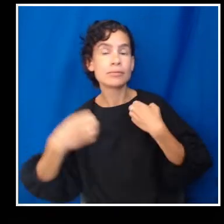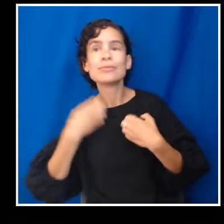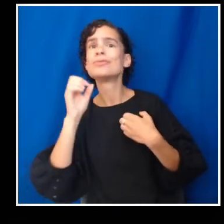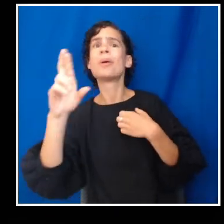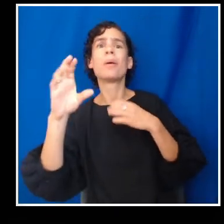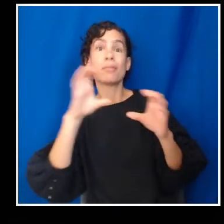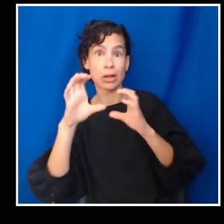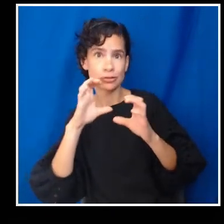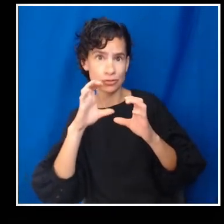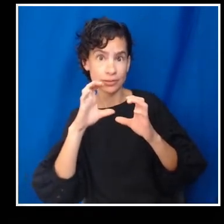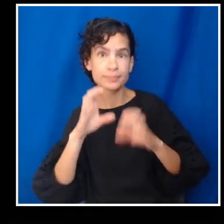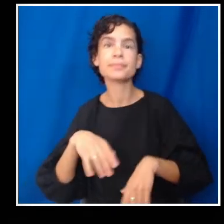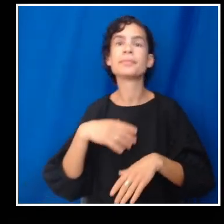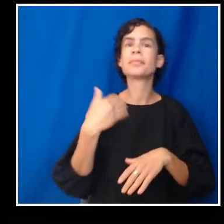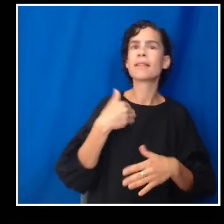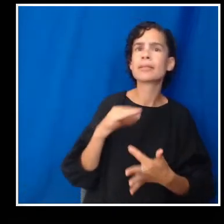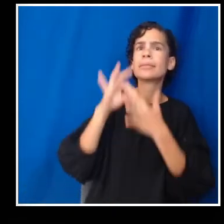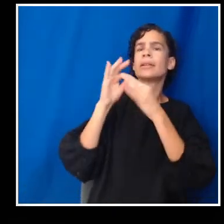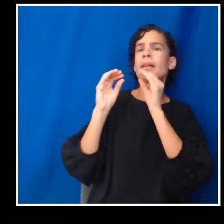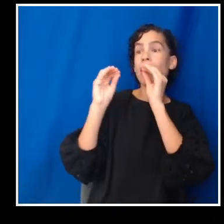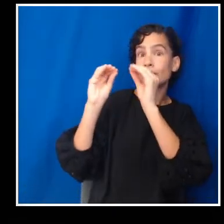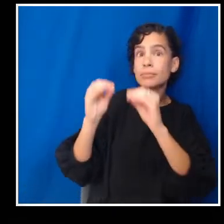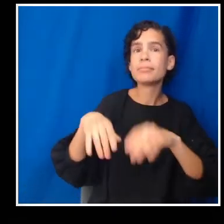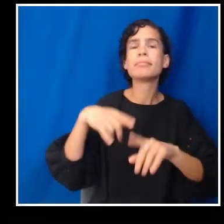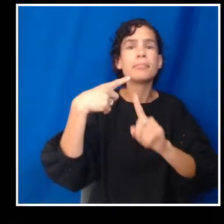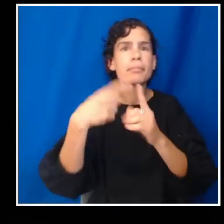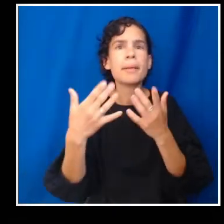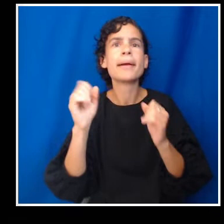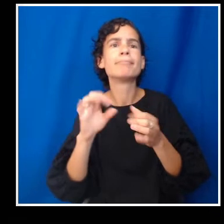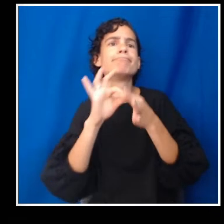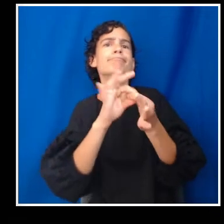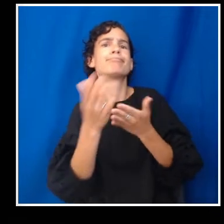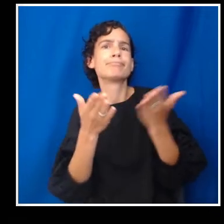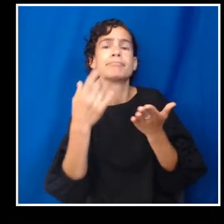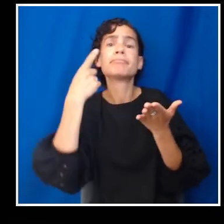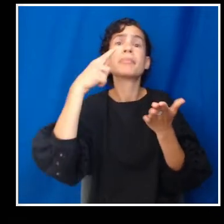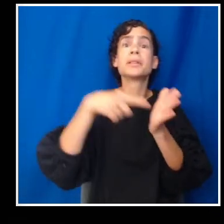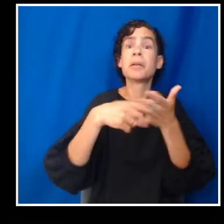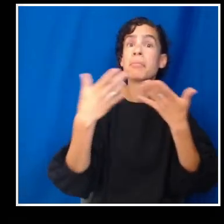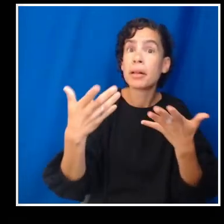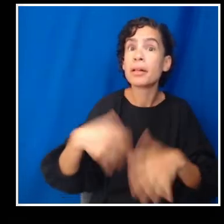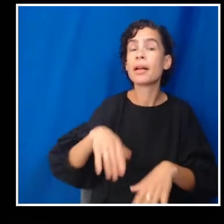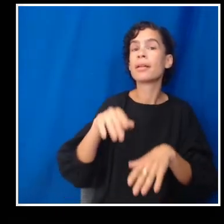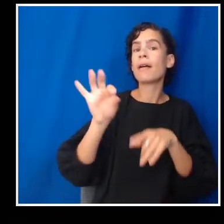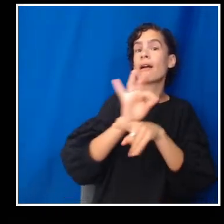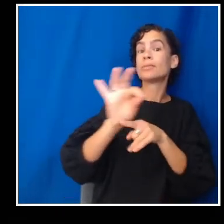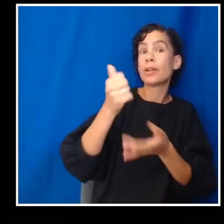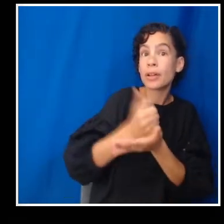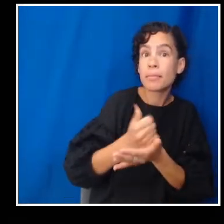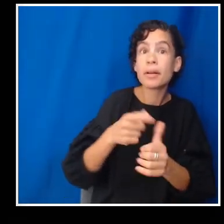communication. In addition to special education services, an IEP may include related services. For example, a student might